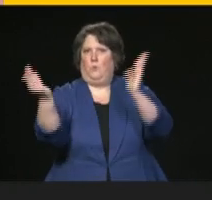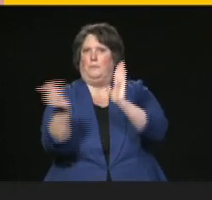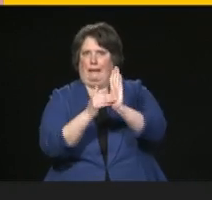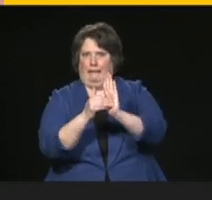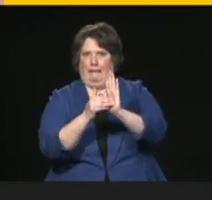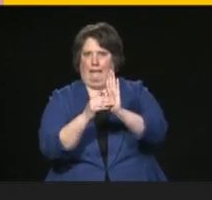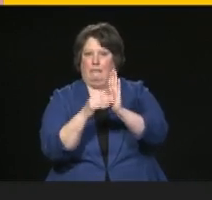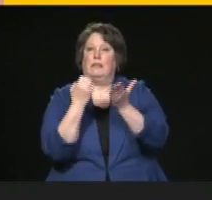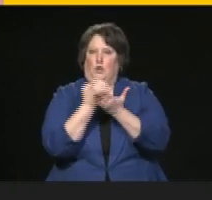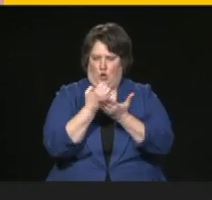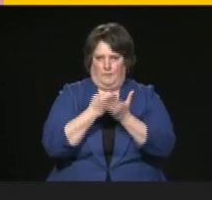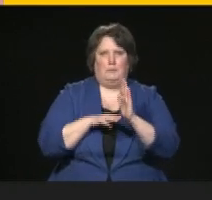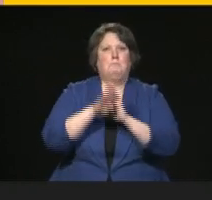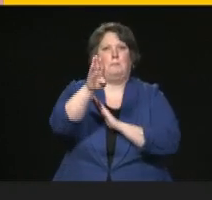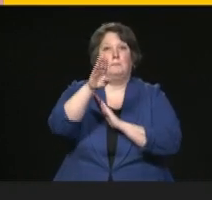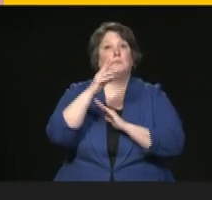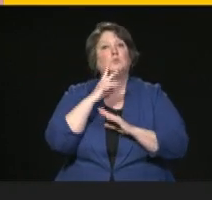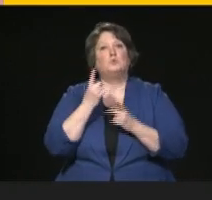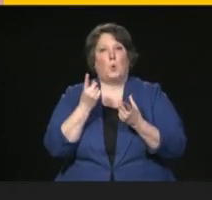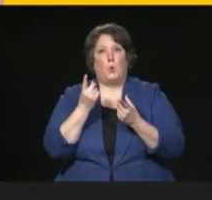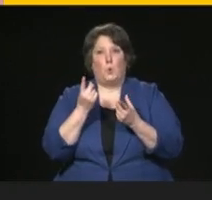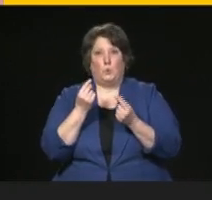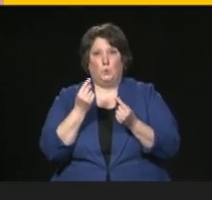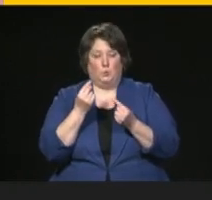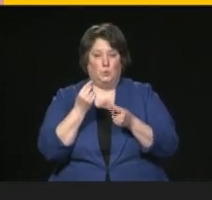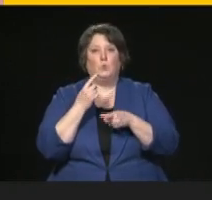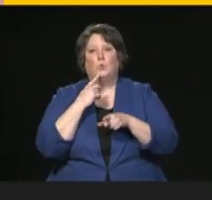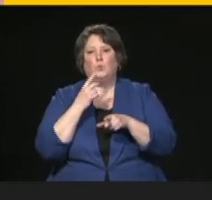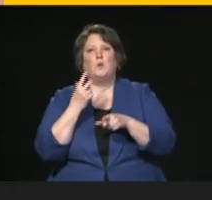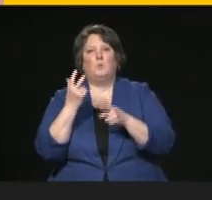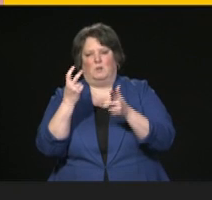funding that they'll be able to use.